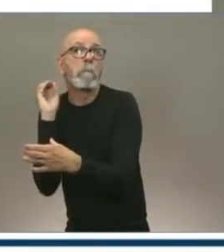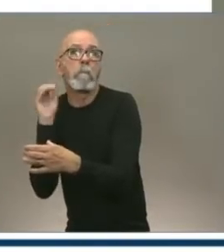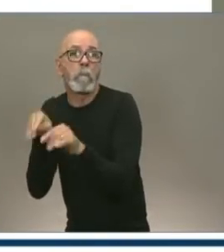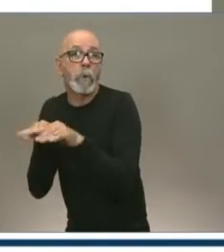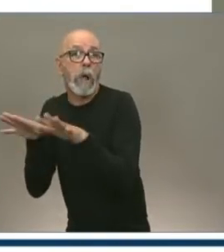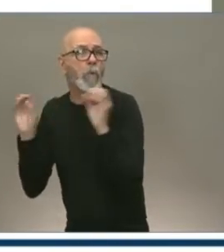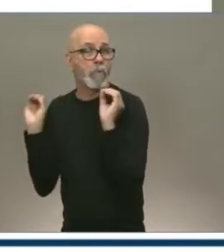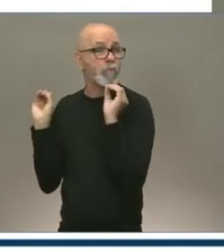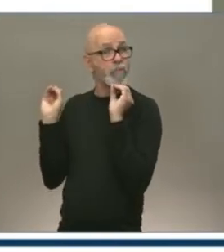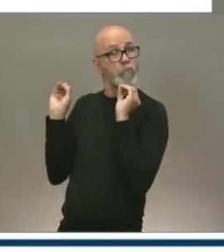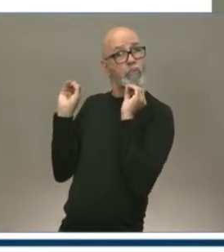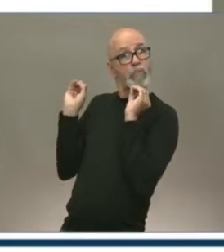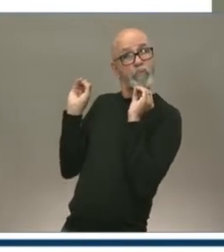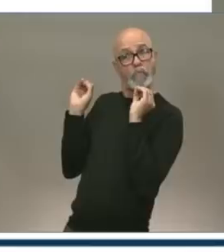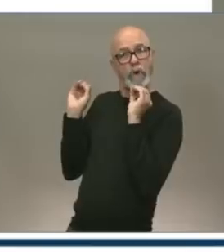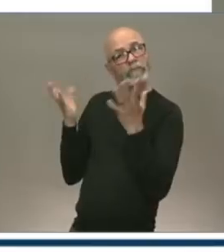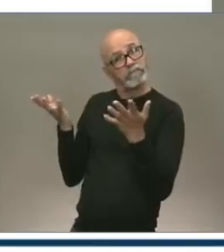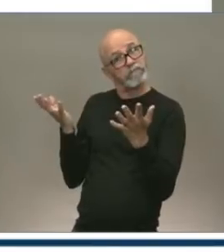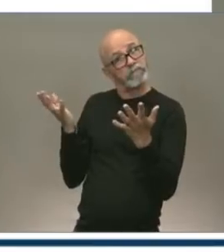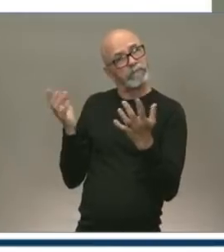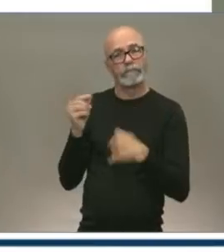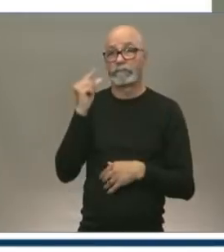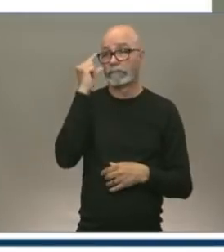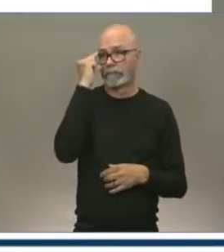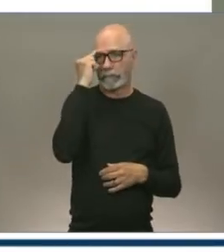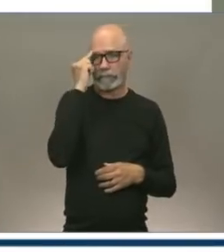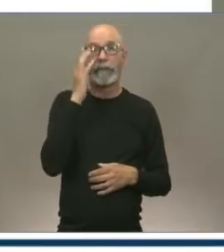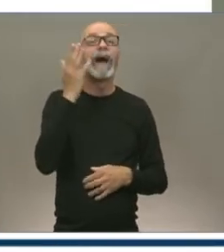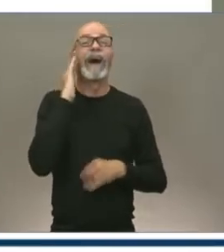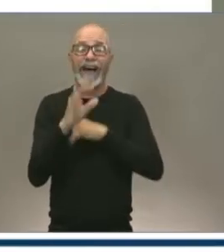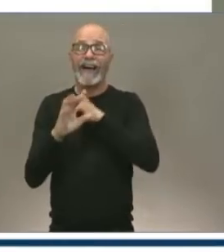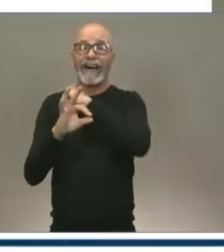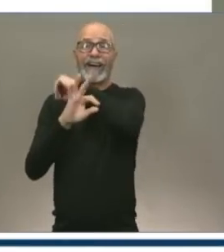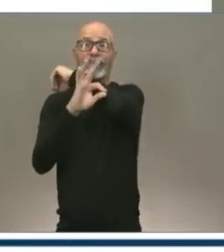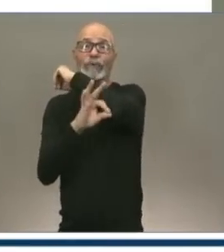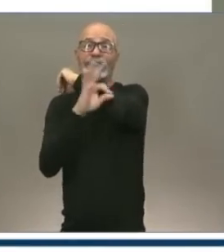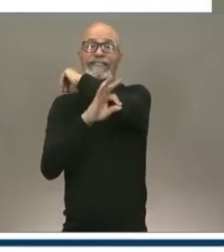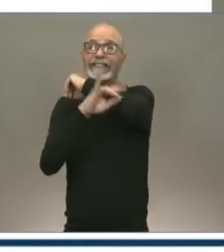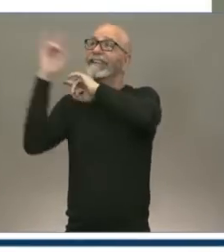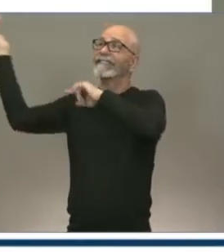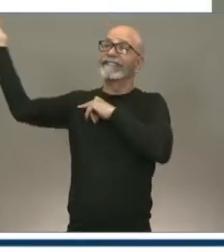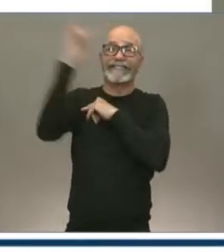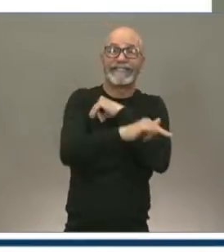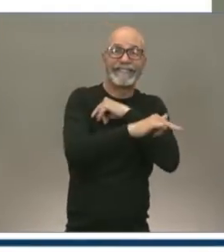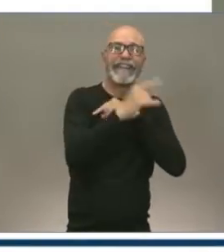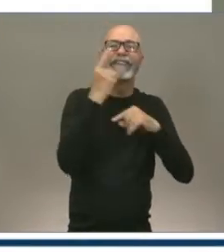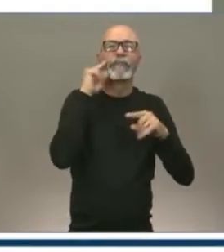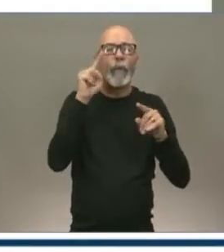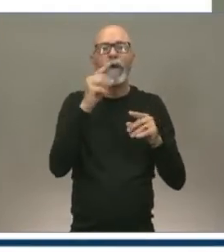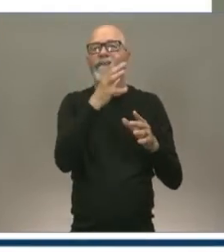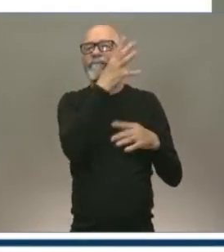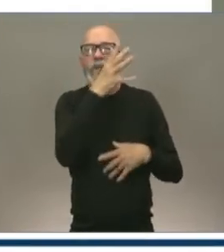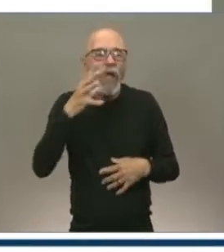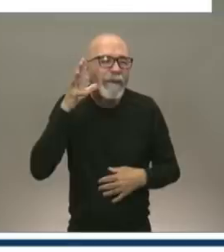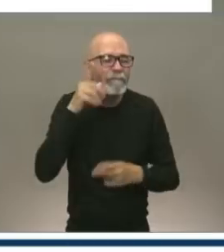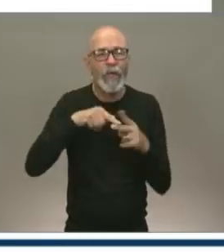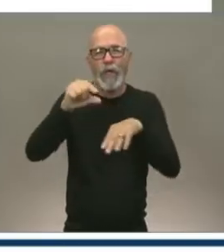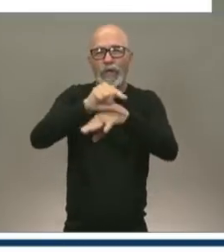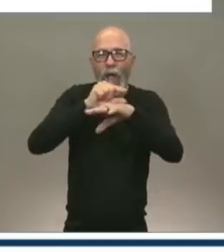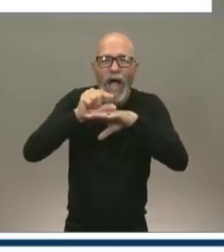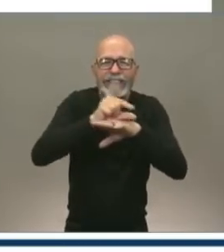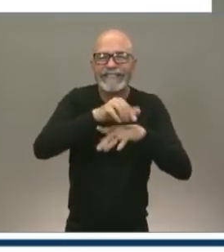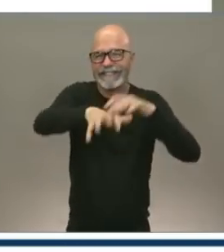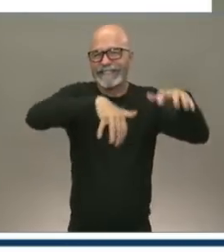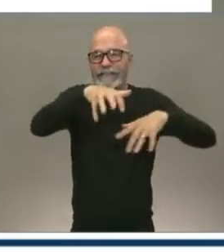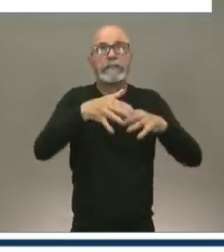season has begun for temporary foreign workers to arrive in Nova Scotia to support our agriculture sector. These workers play a critical